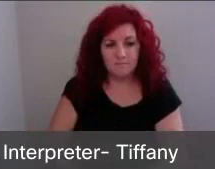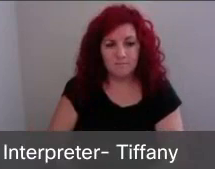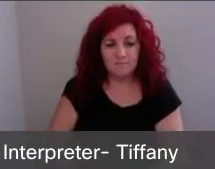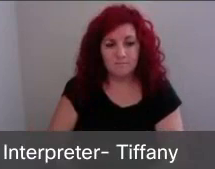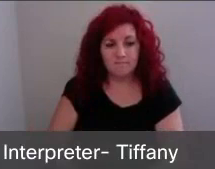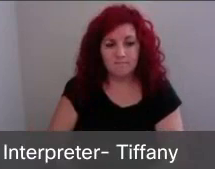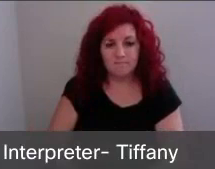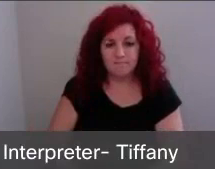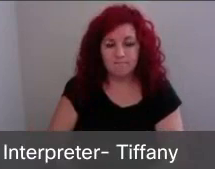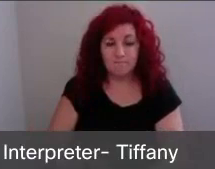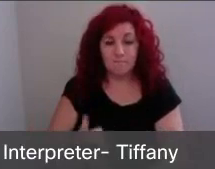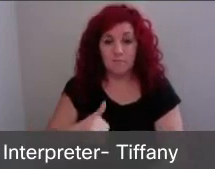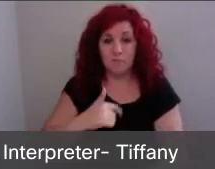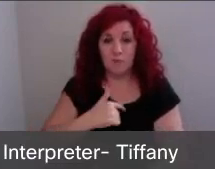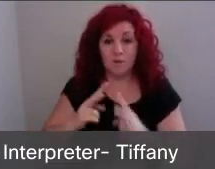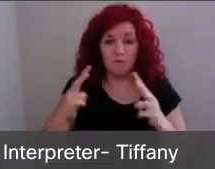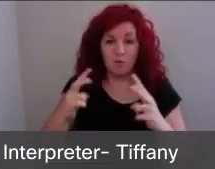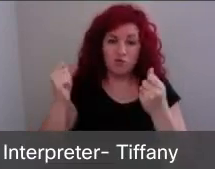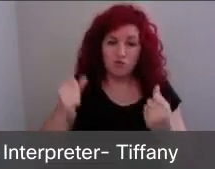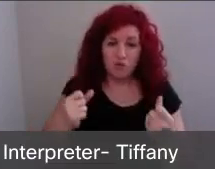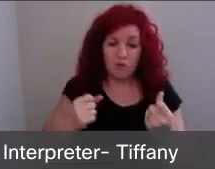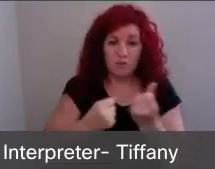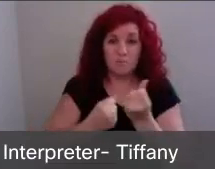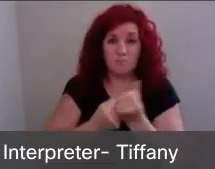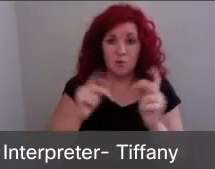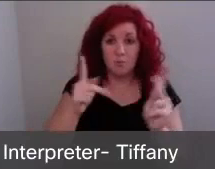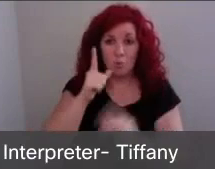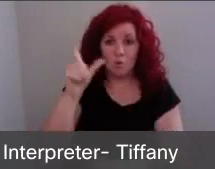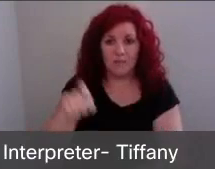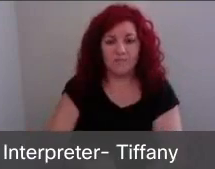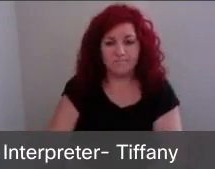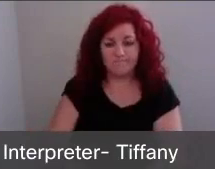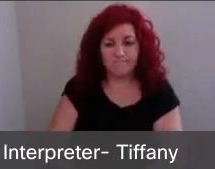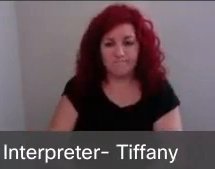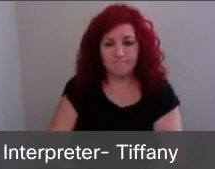We're a very strong support of those in need.